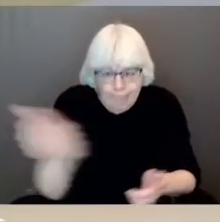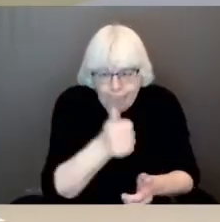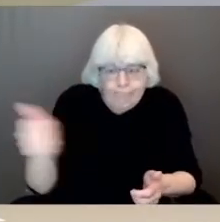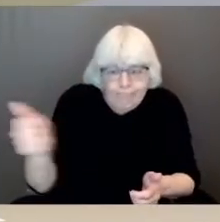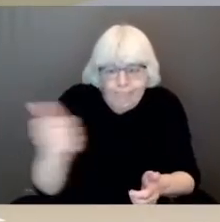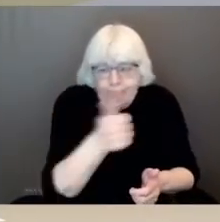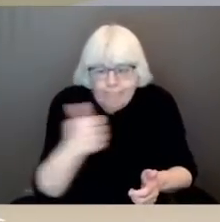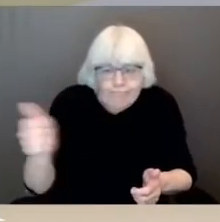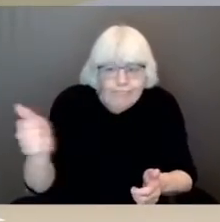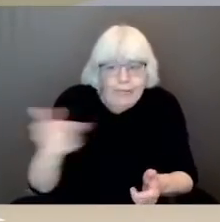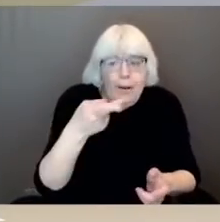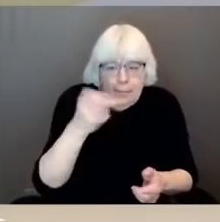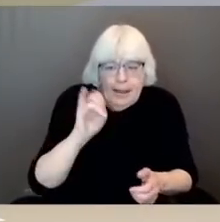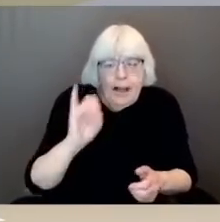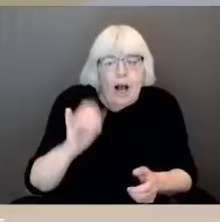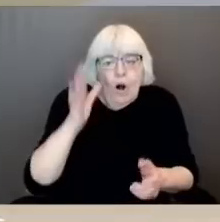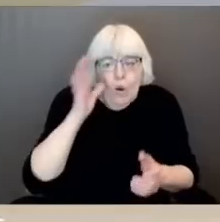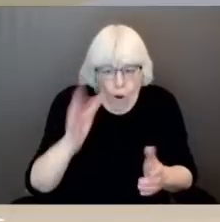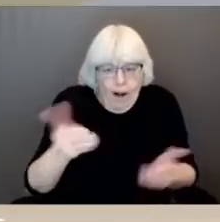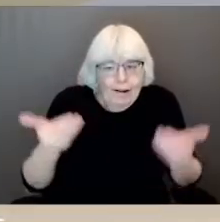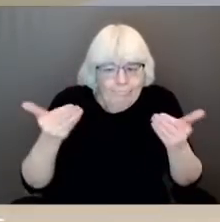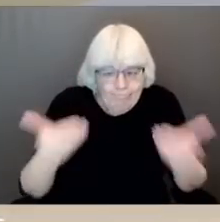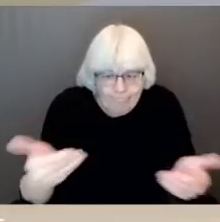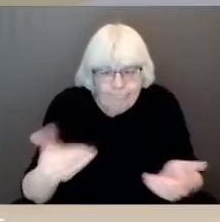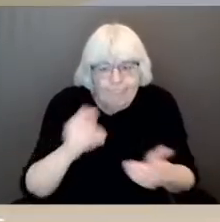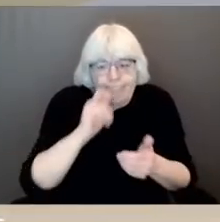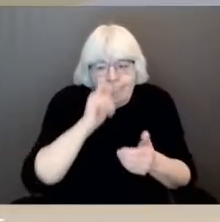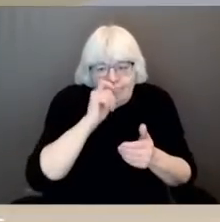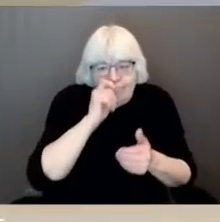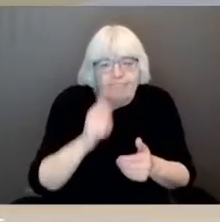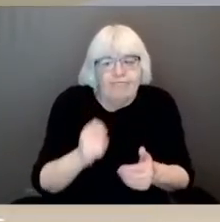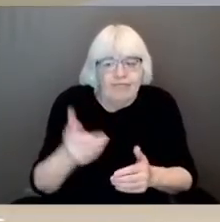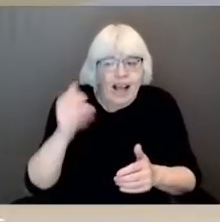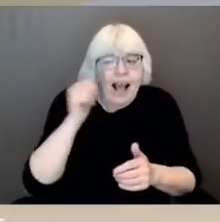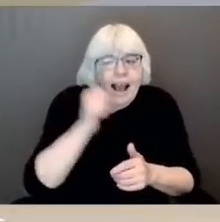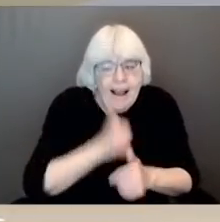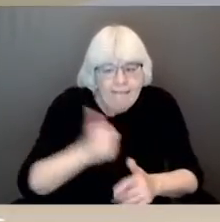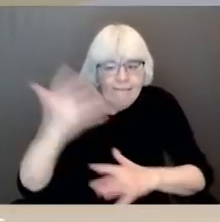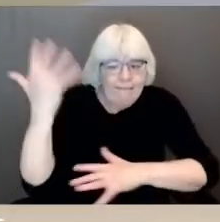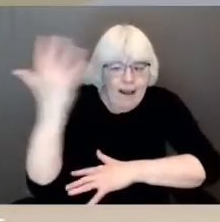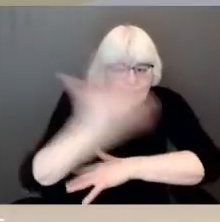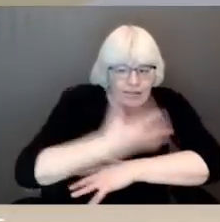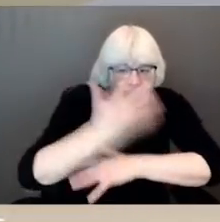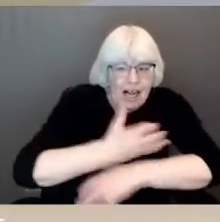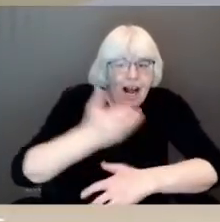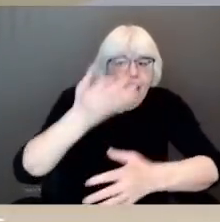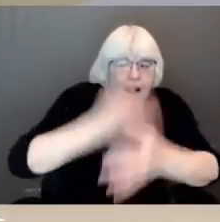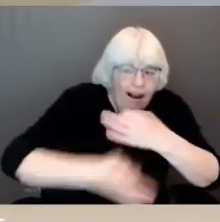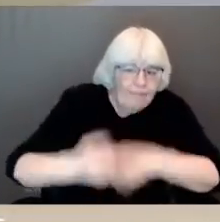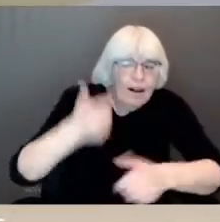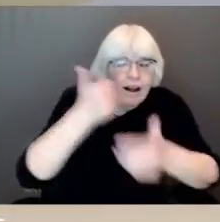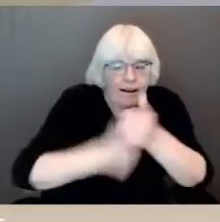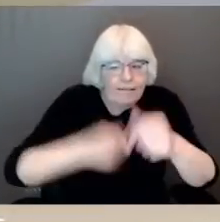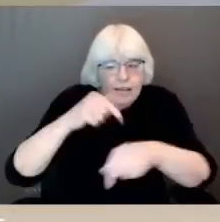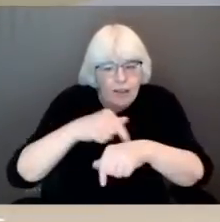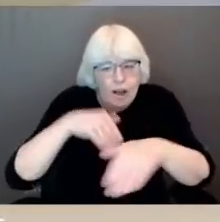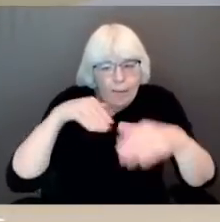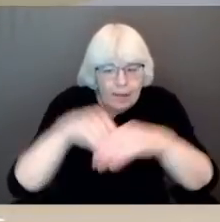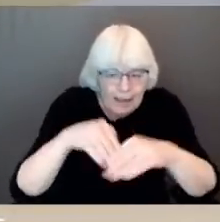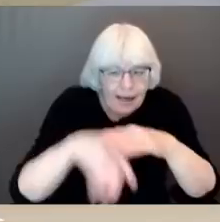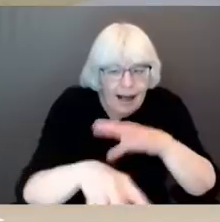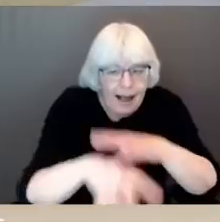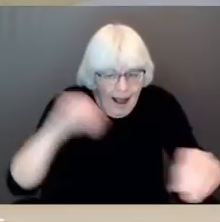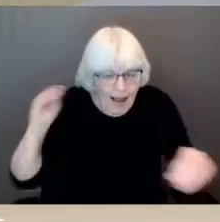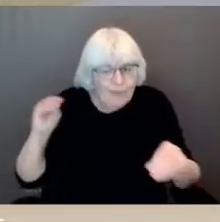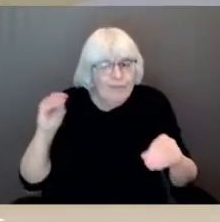days instead of every single time they come into the province. We do appreciate the patience of travelers as we remain focused on